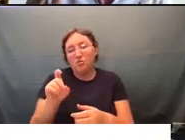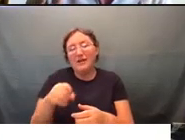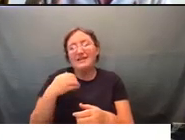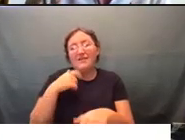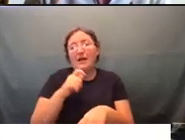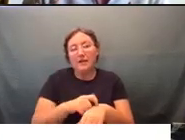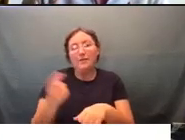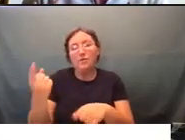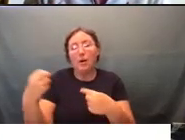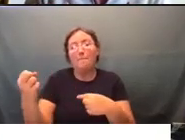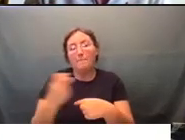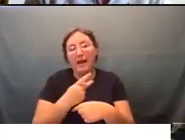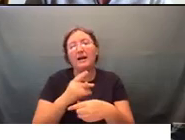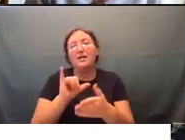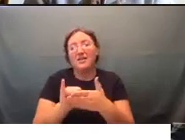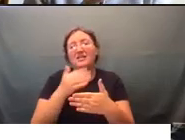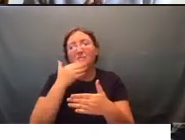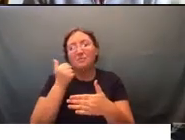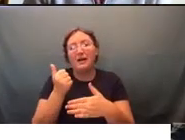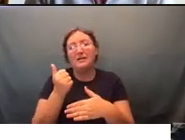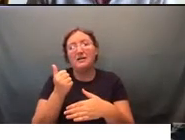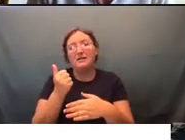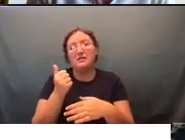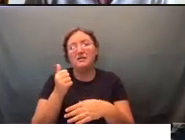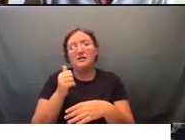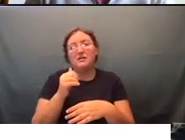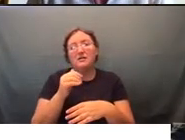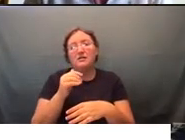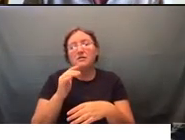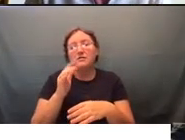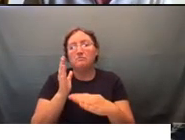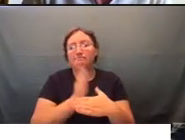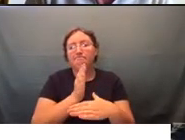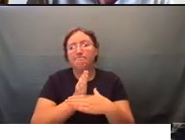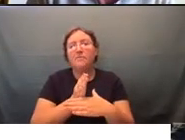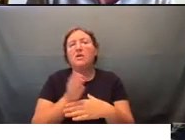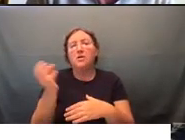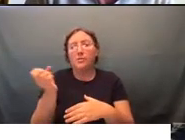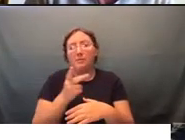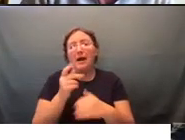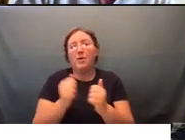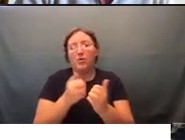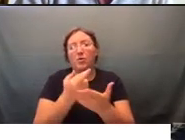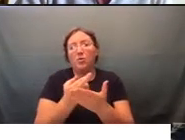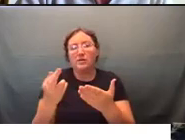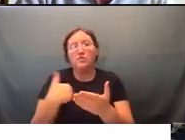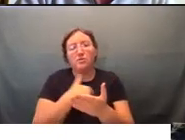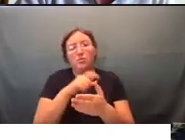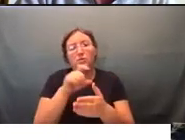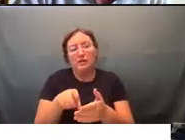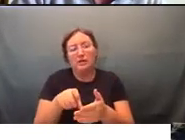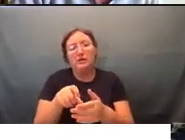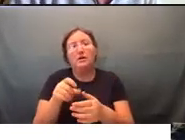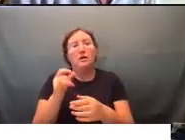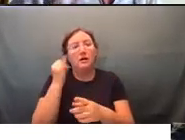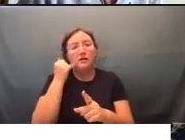the safest margin and the most comfortable margin too, to get back with the resources that we need. All of a sudden